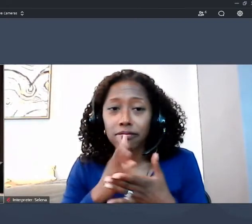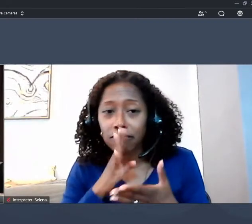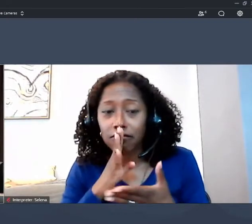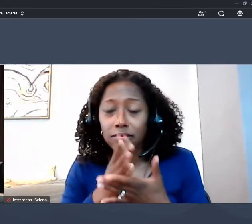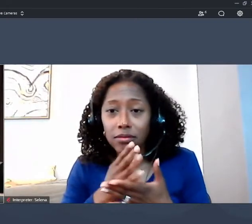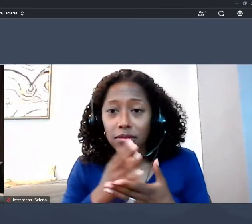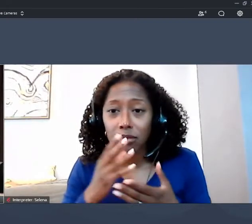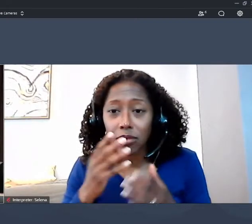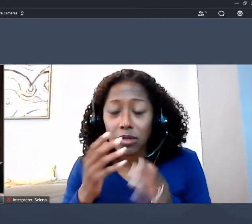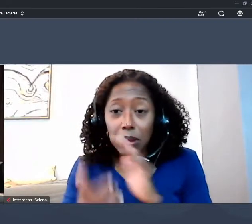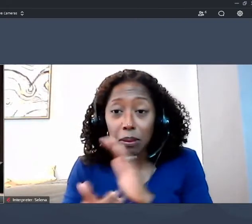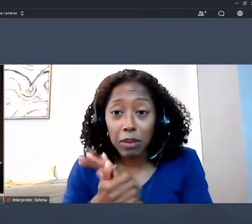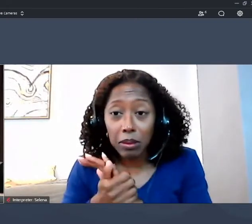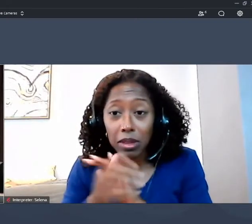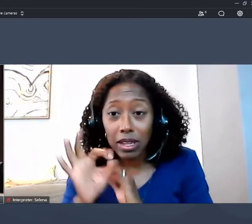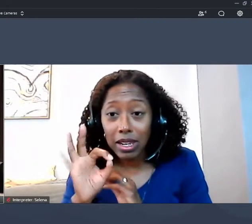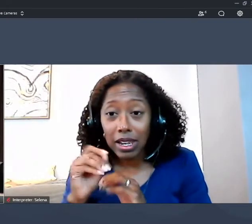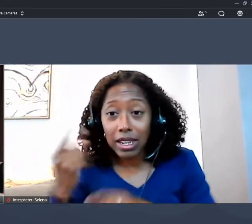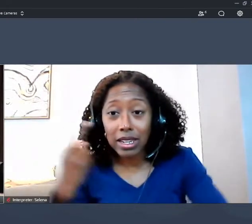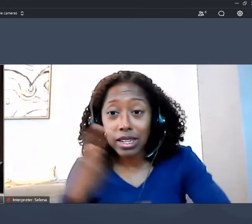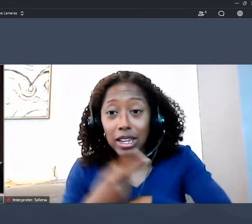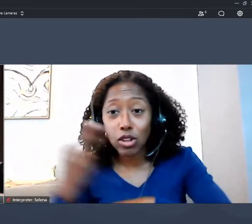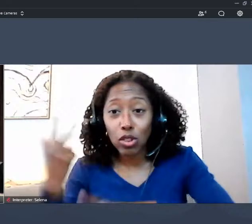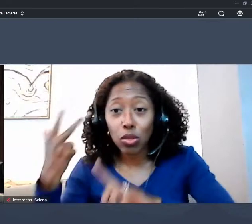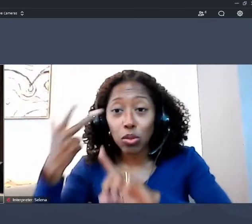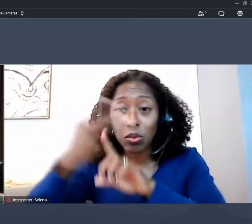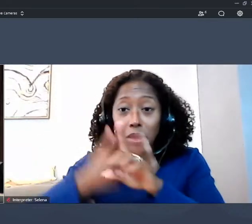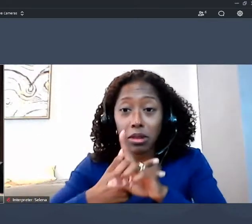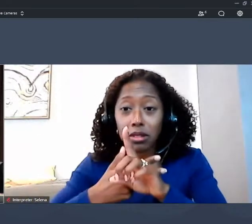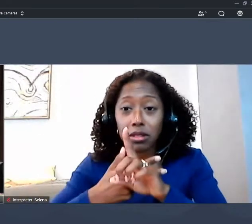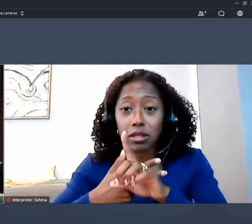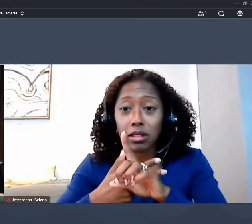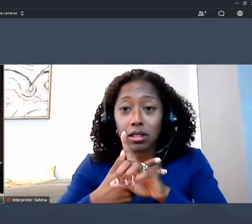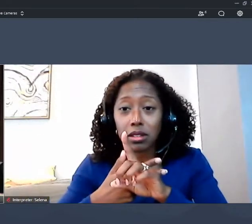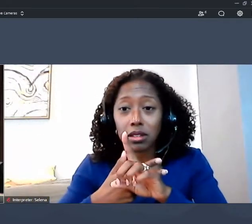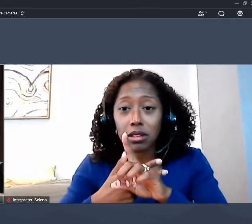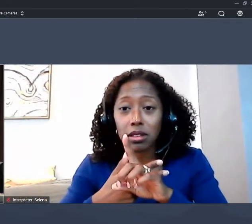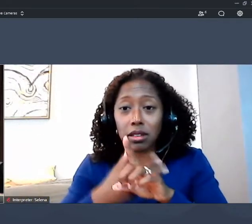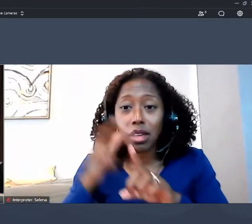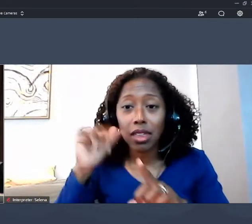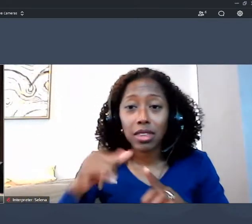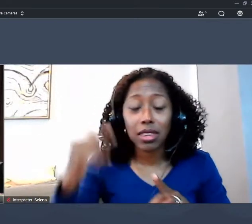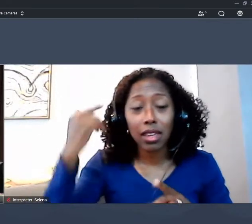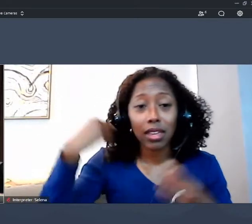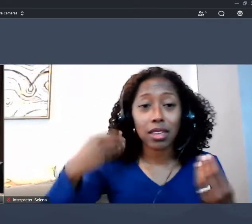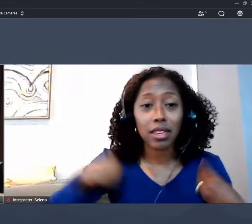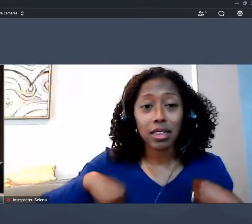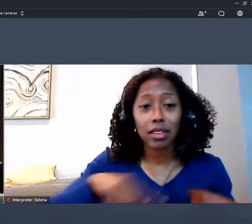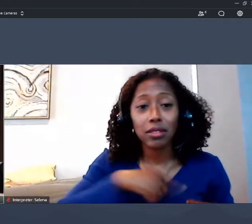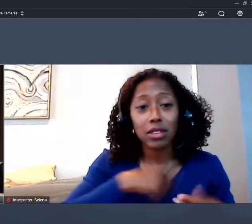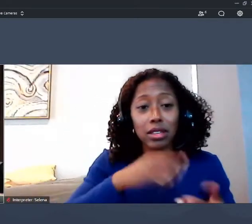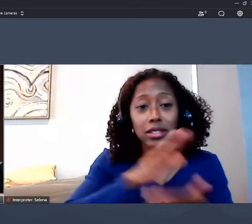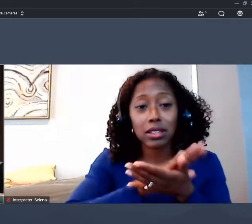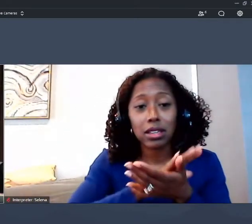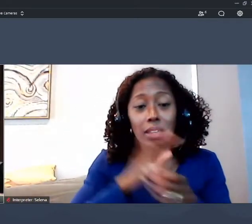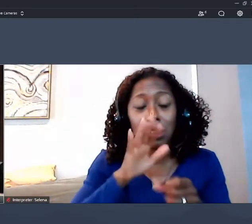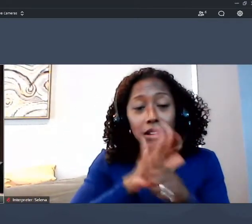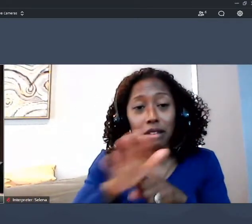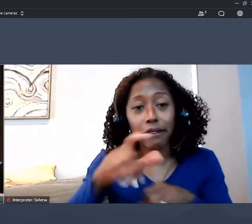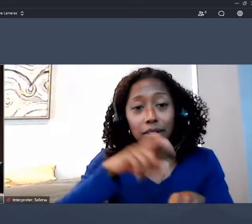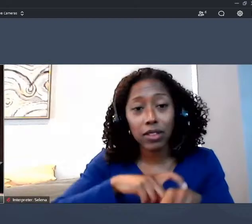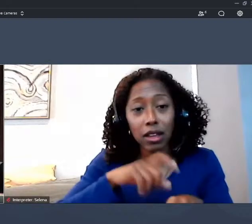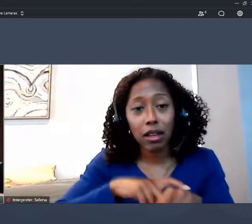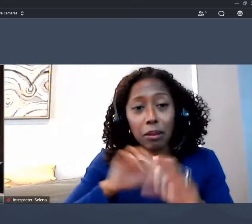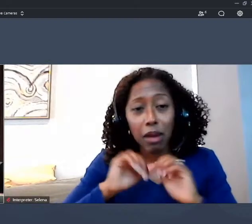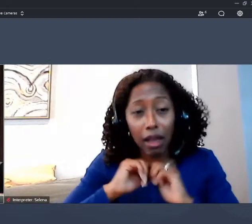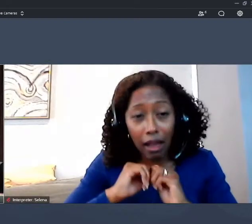90 days, 3 months. I think that gives us enough time to kind of work out enforcement, what that